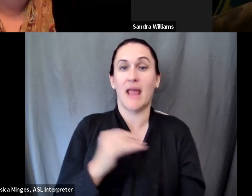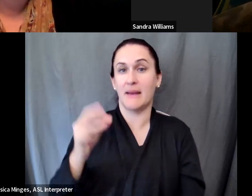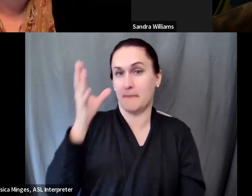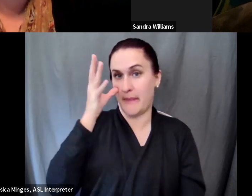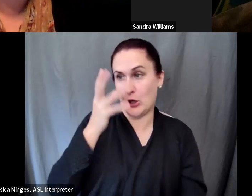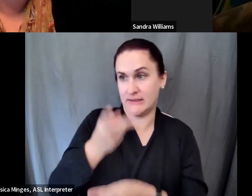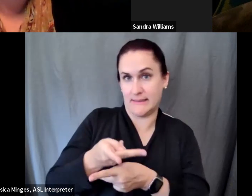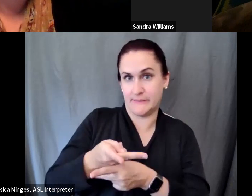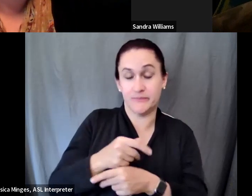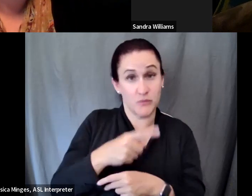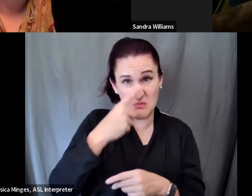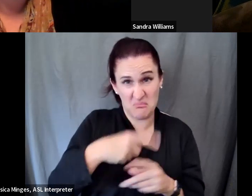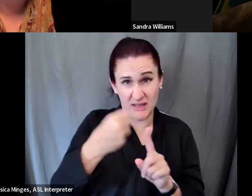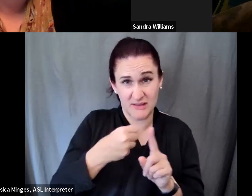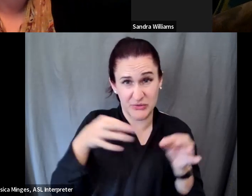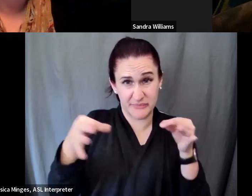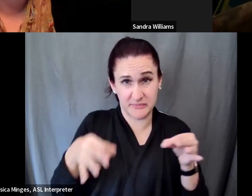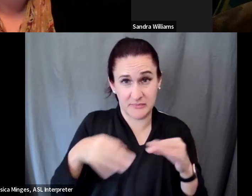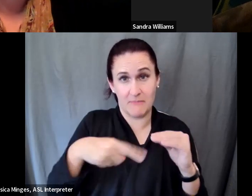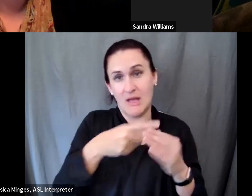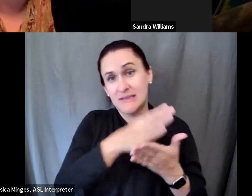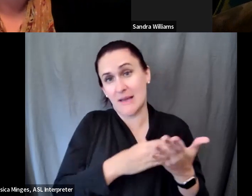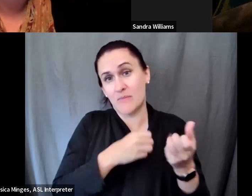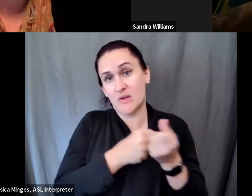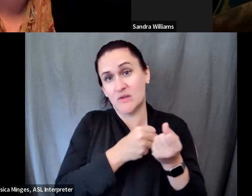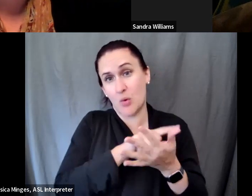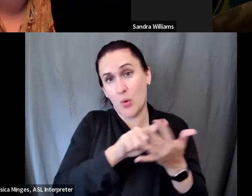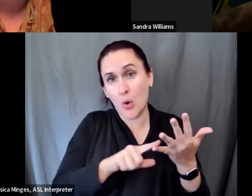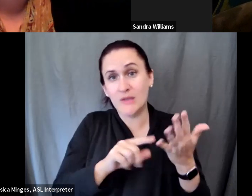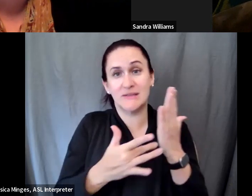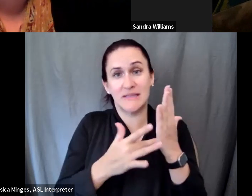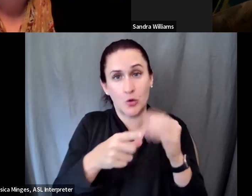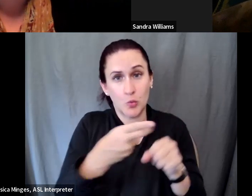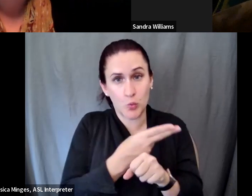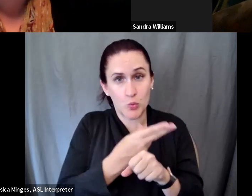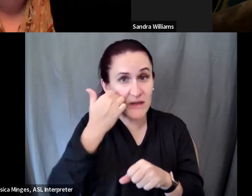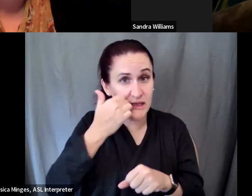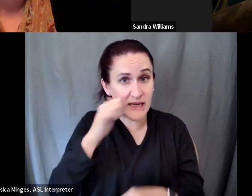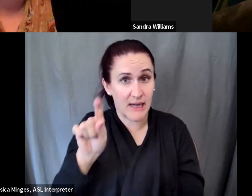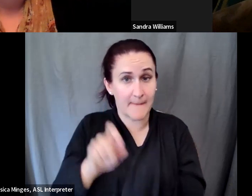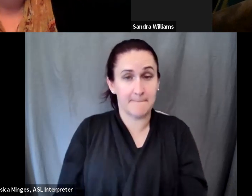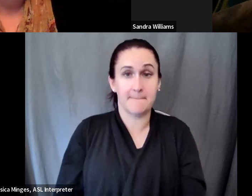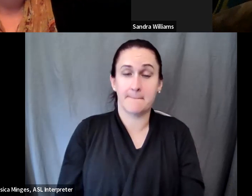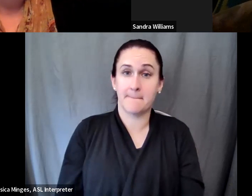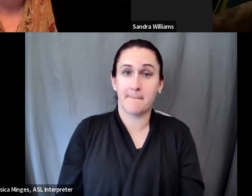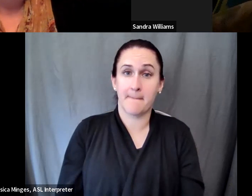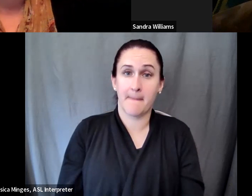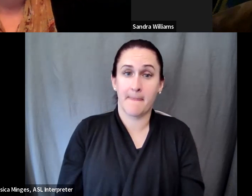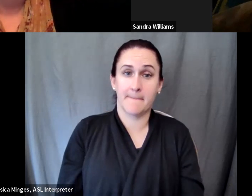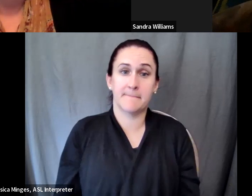parenting. So would you mind sharing about some of the supports or some of the technology you use on a day-to-day basis?